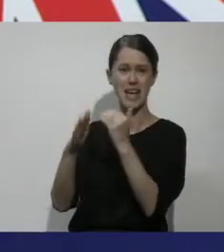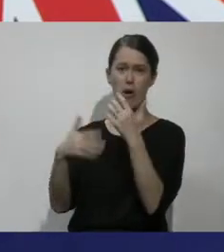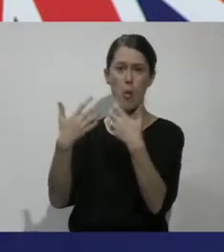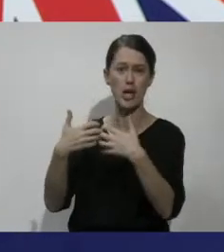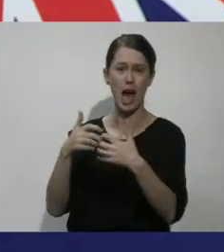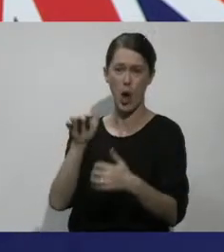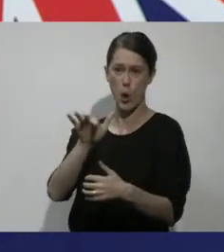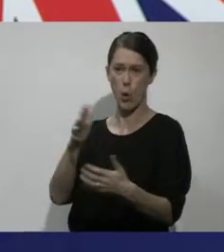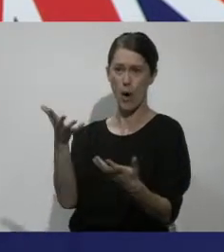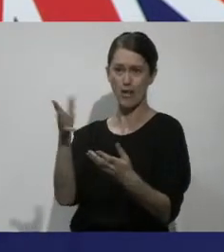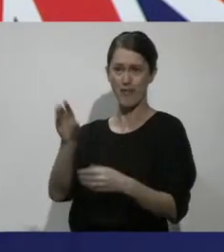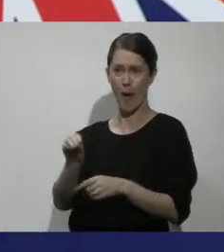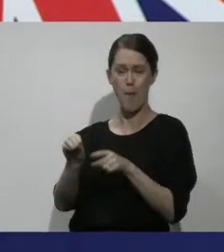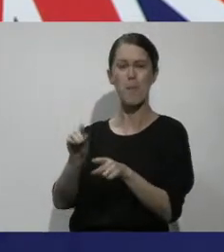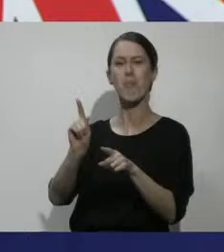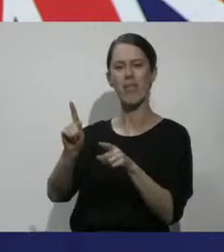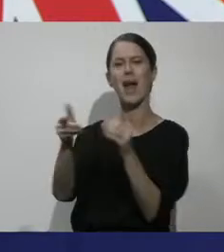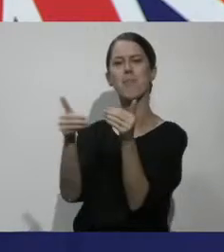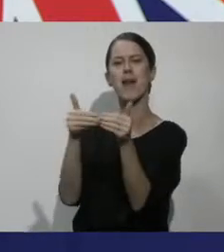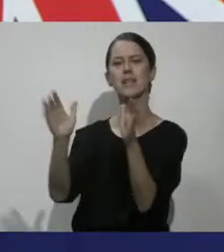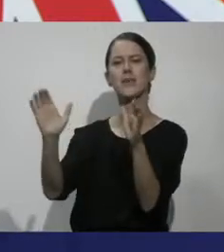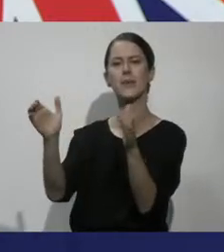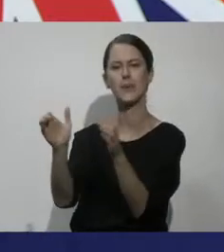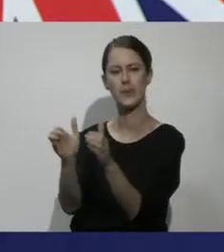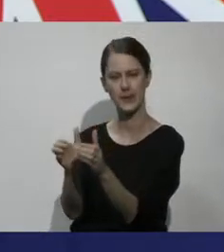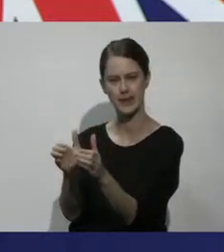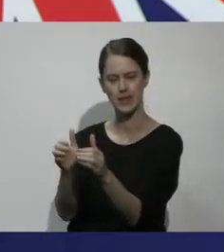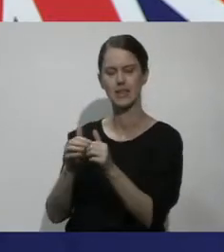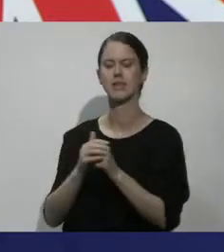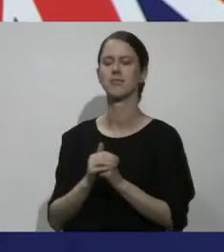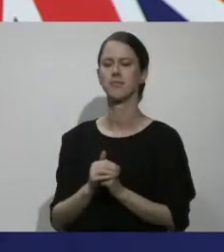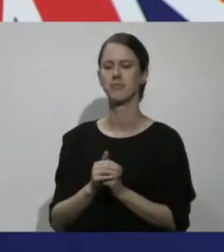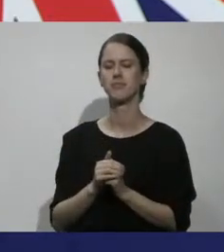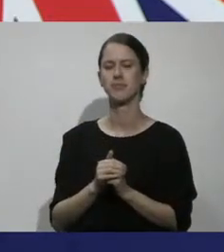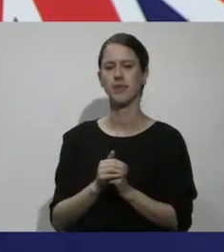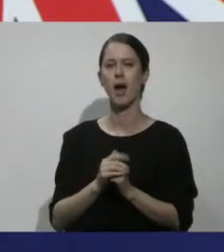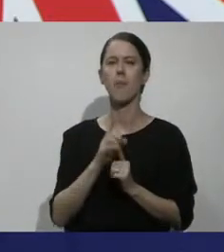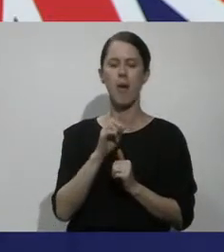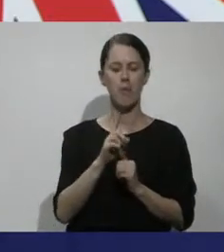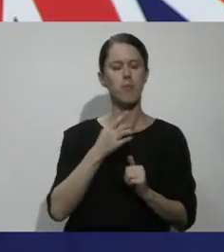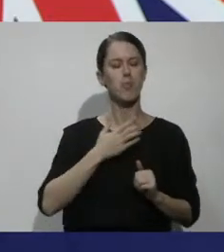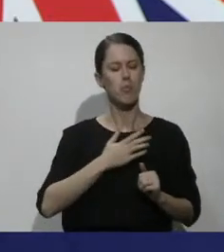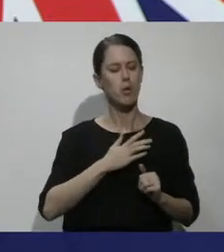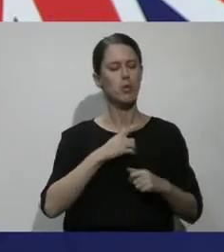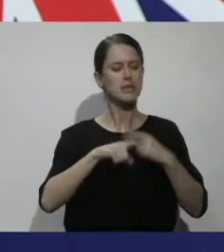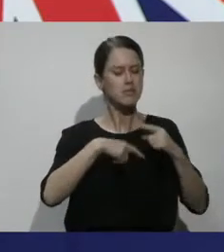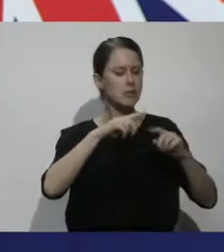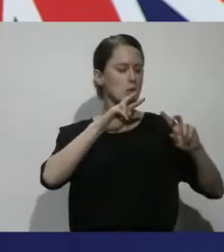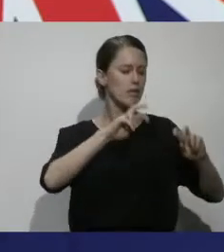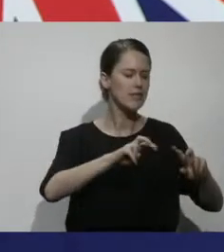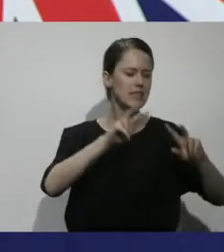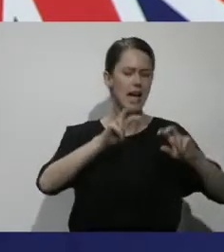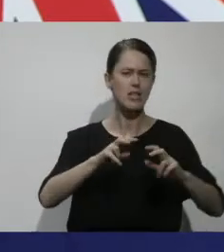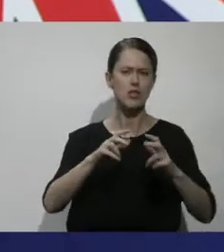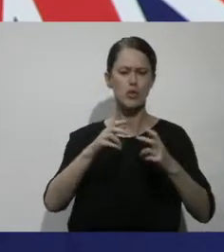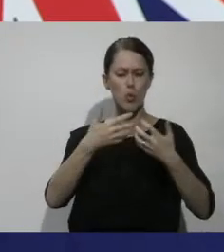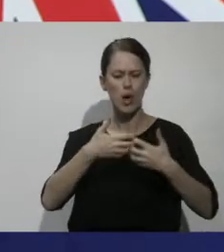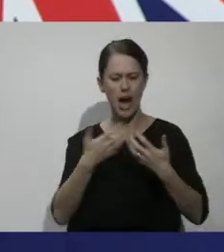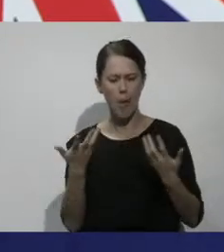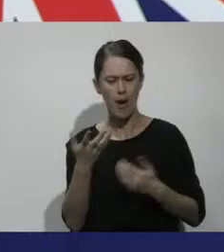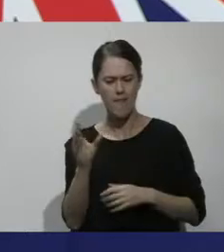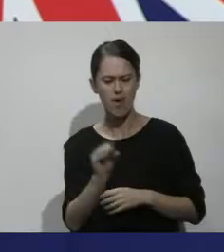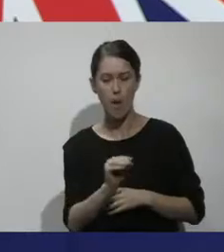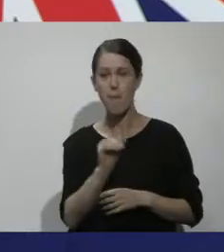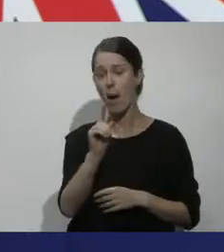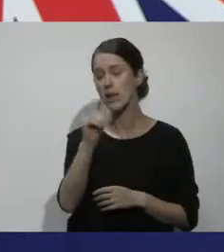to identify the source. It is still preferable, and we will continue all of the investigatory work to try and determine that, but